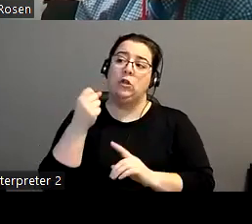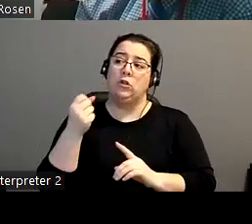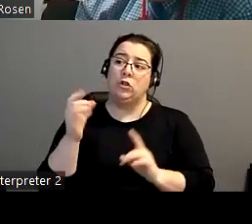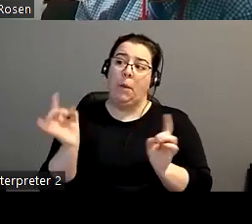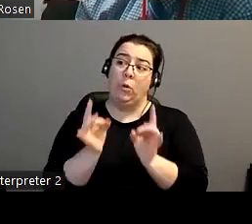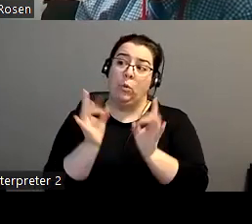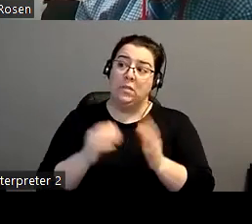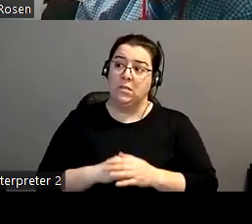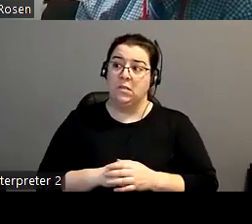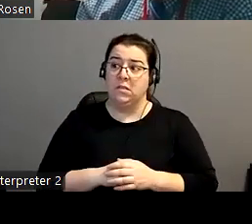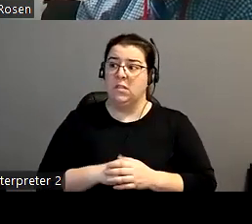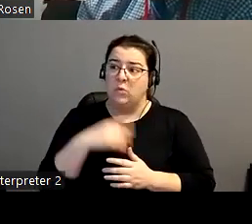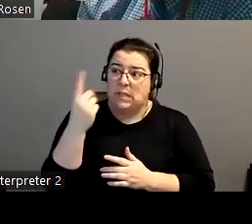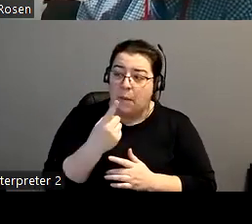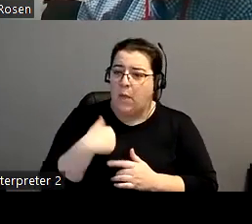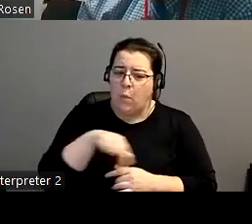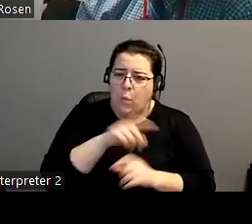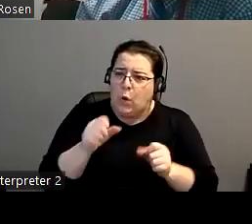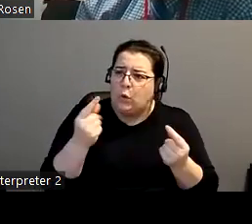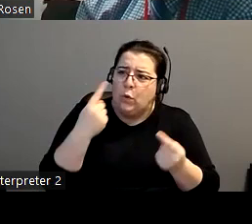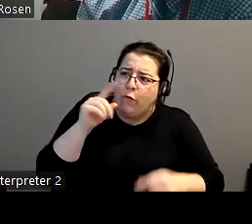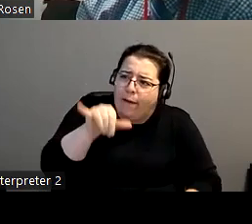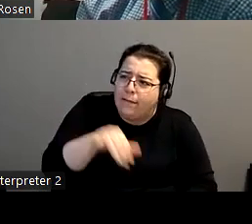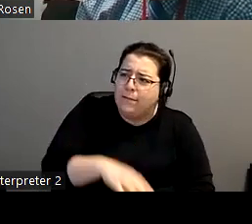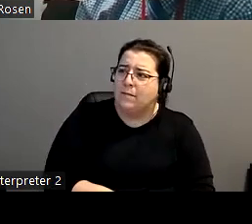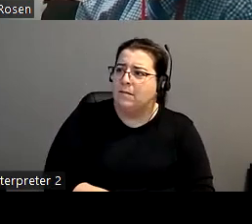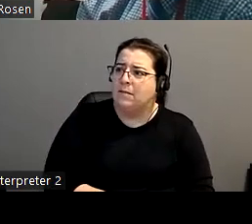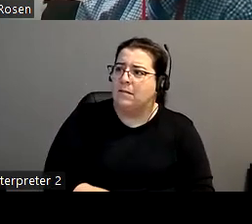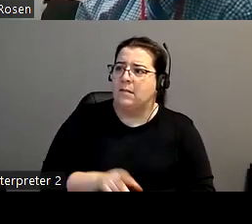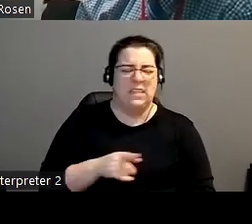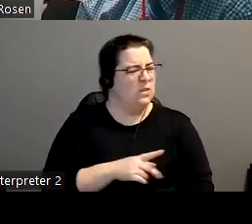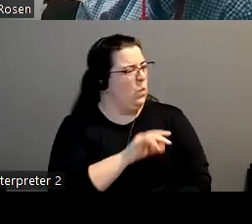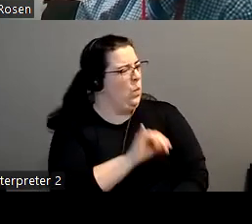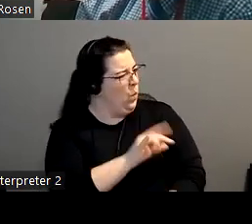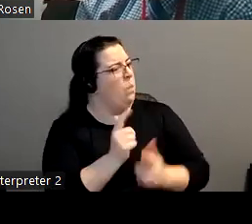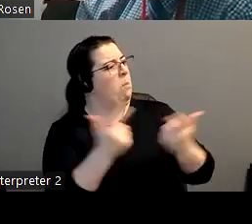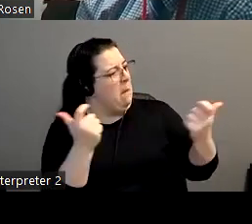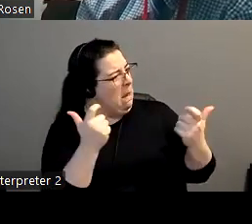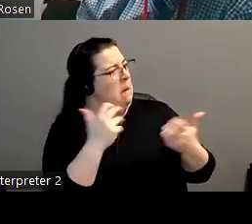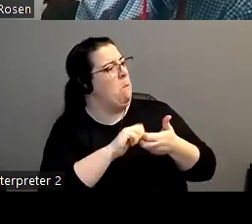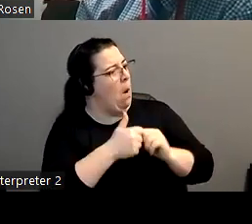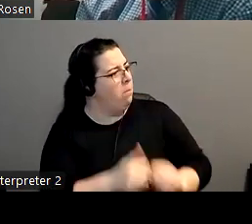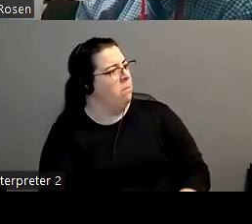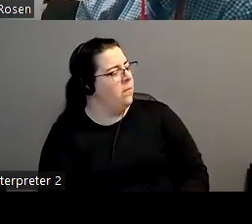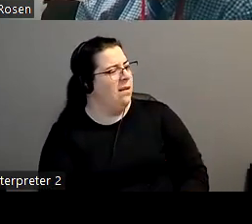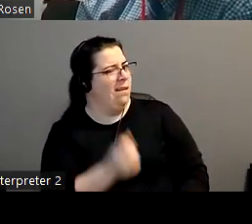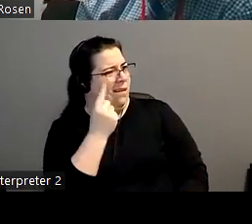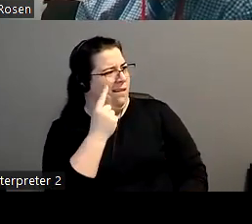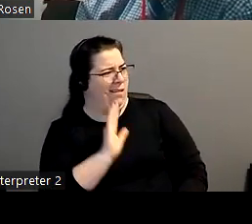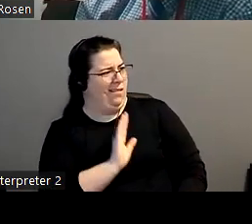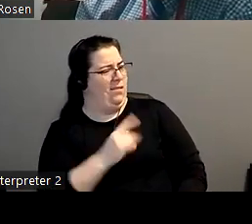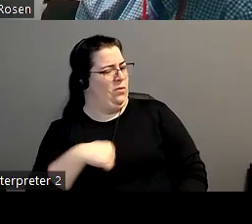we can do about elder abuse?" And he said, "Gosh, that's a big problem. But we're ER